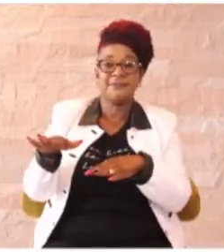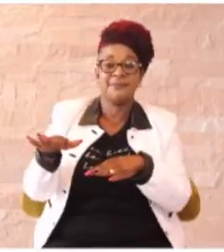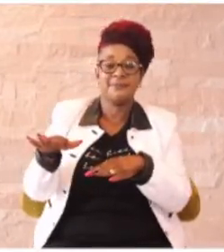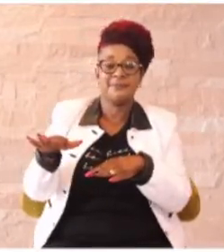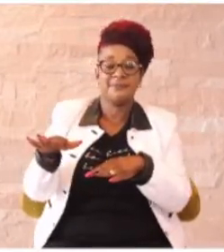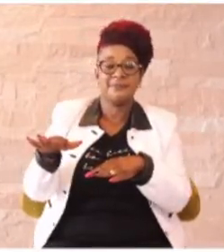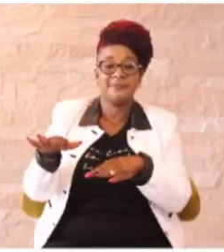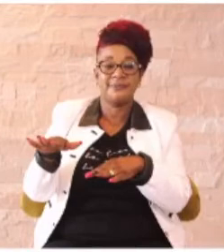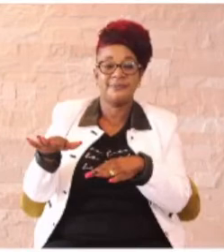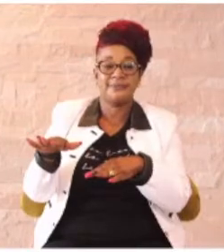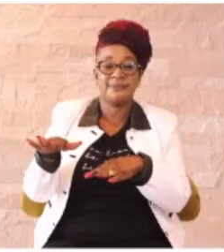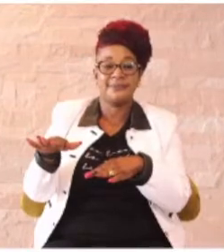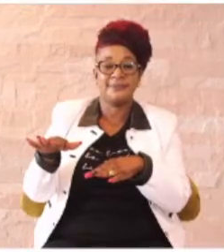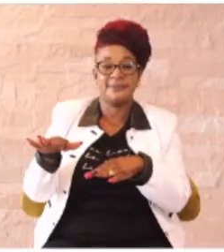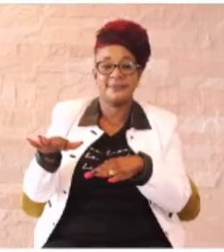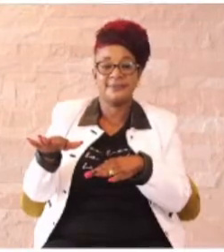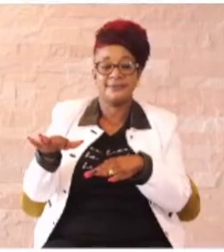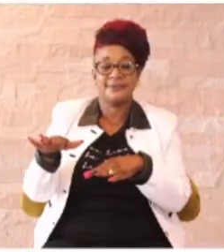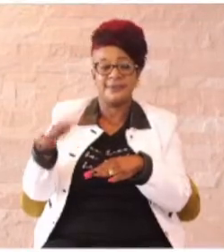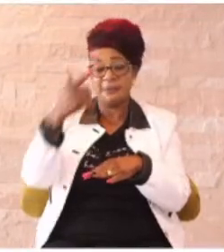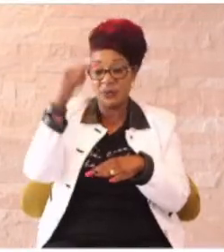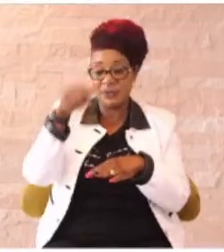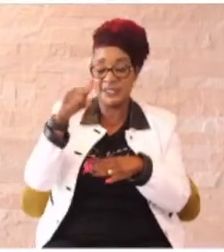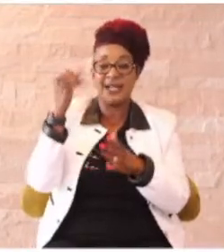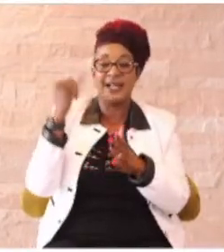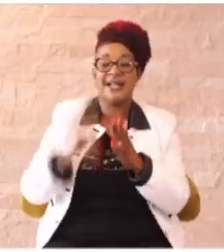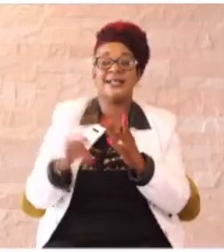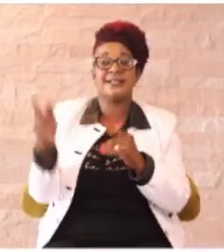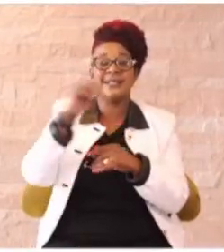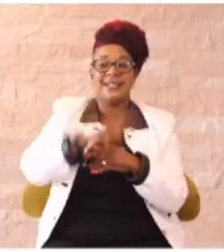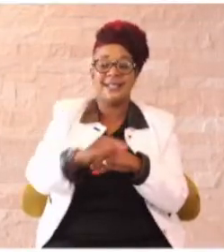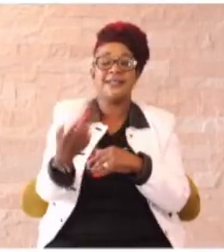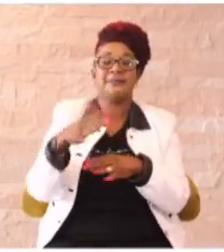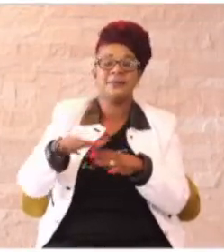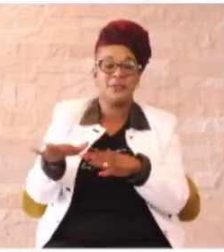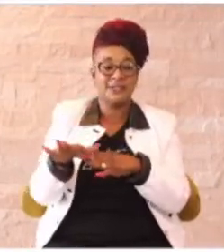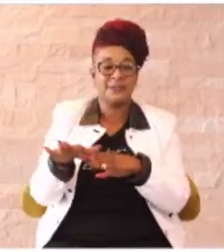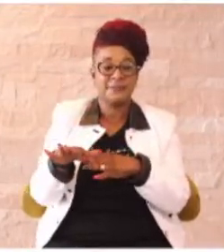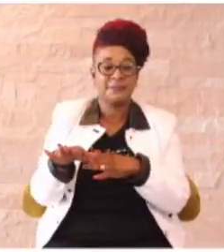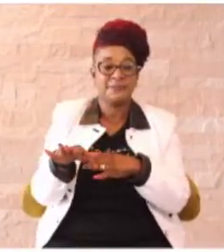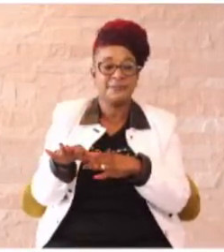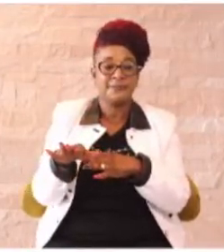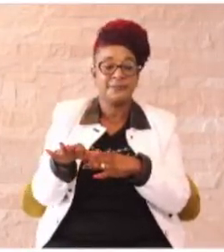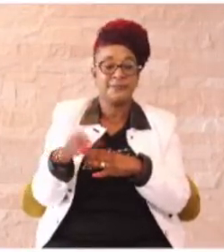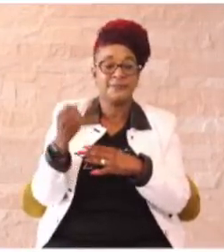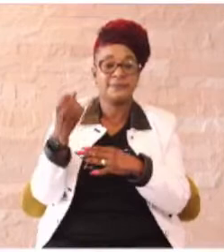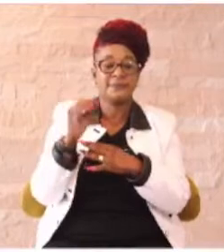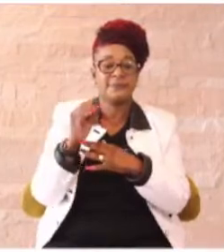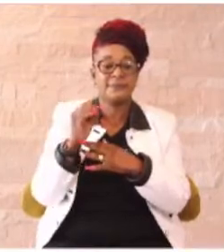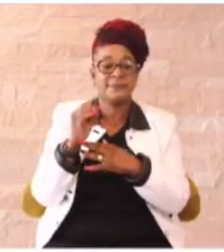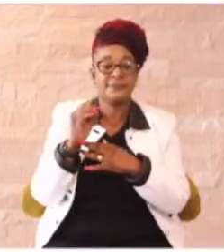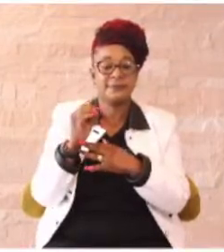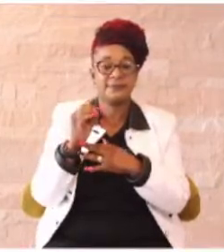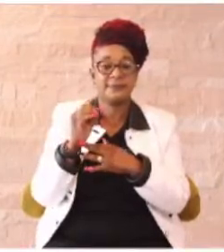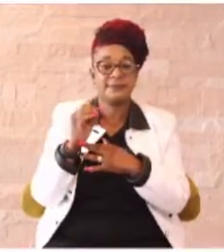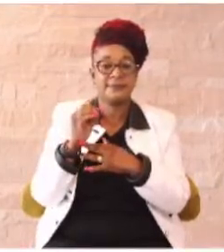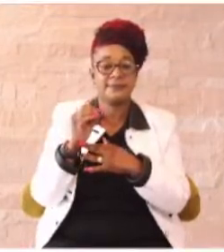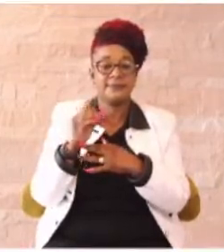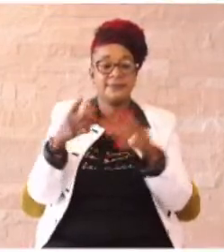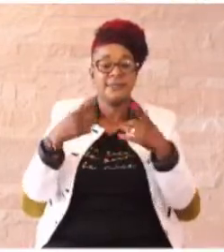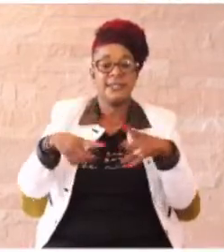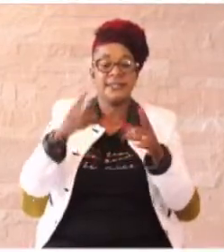have to be so energetic because it's the last day and also it's in the morning. So what stood out for me